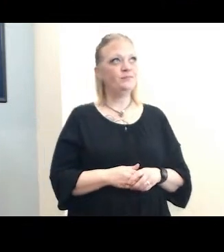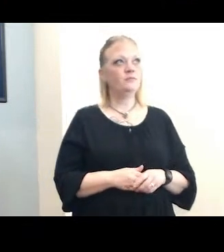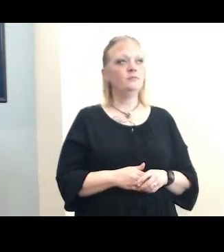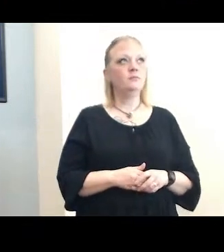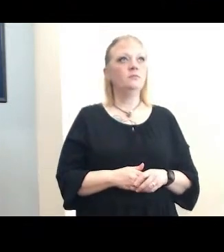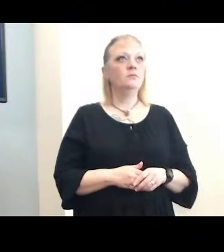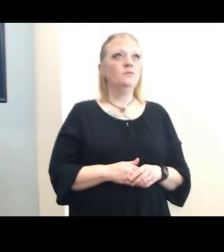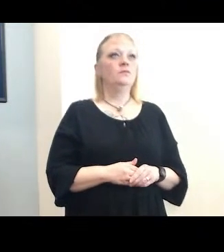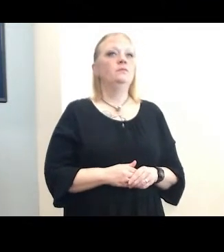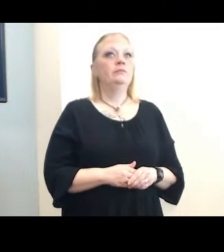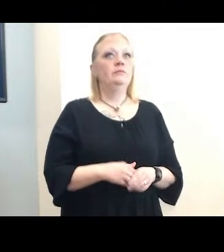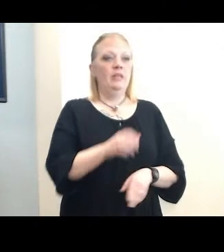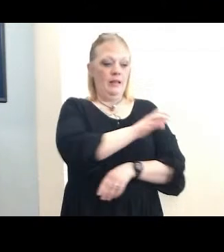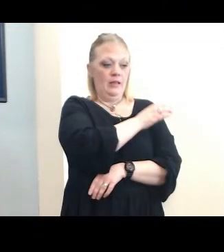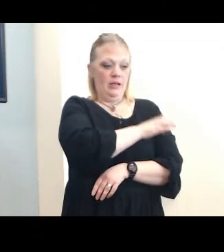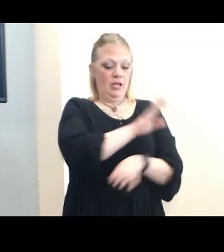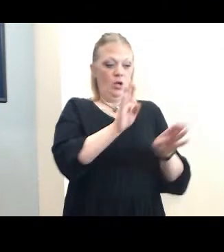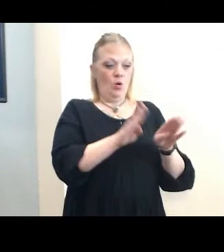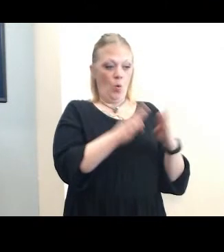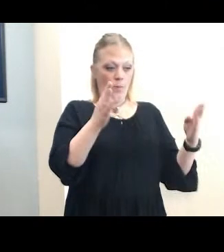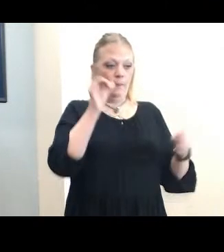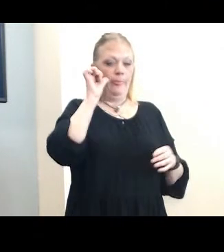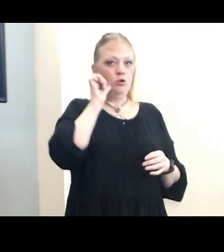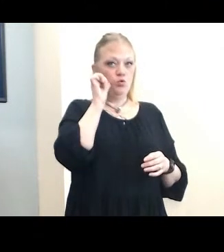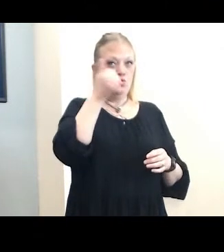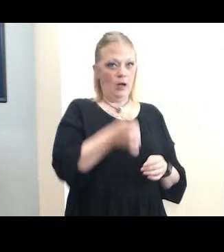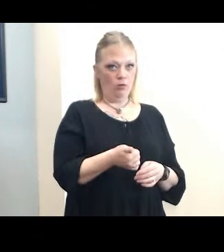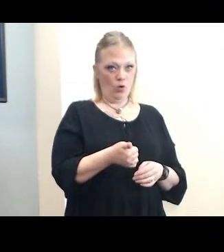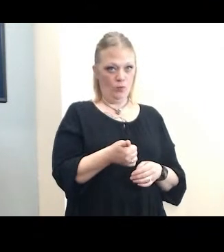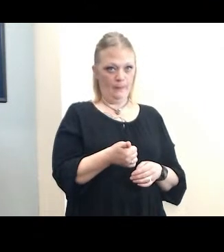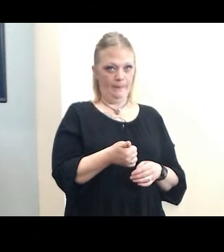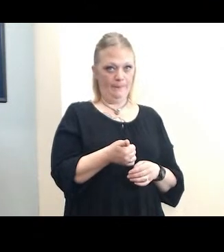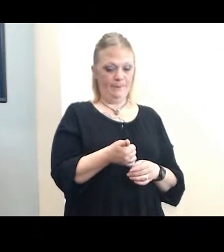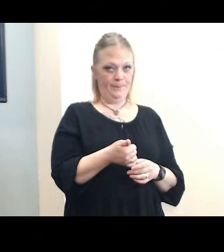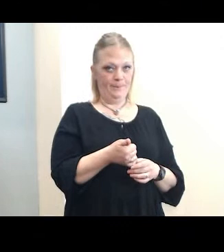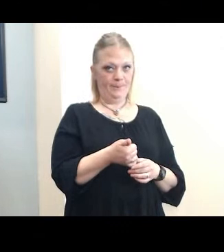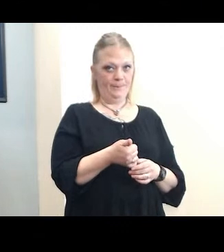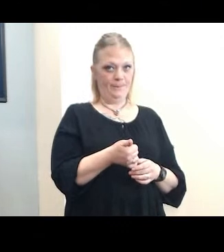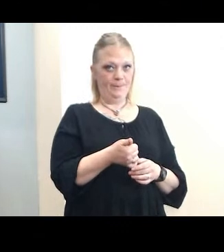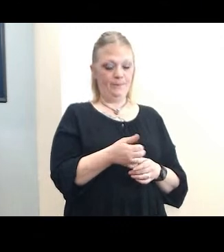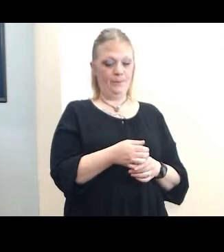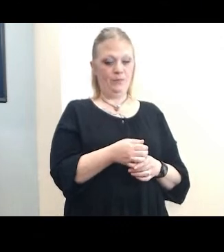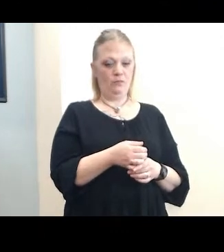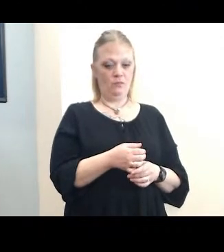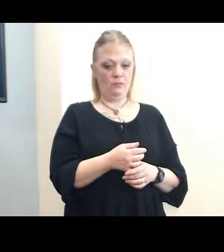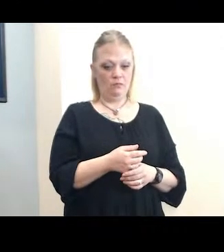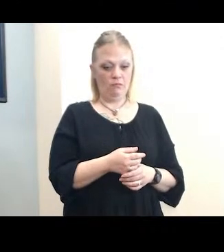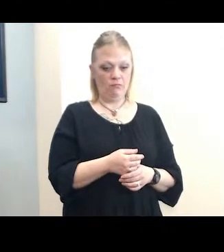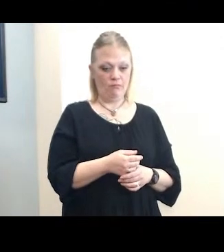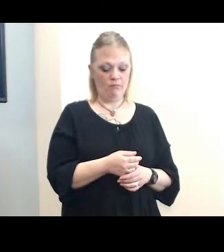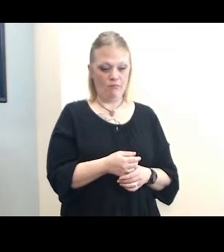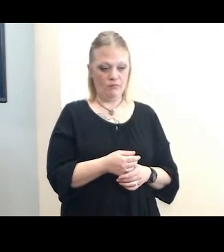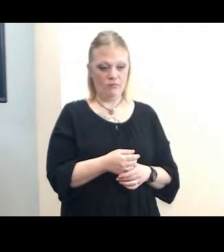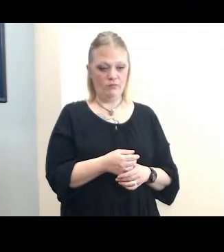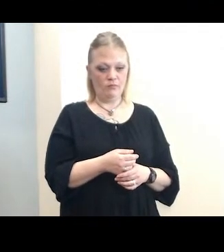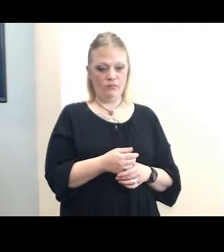the clinic opens tomorrow, and it is running through on